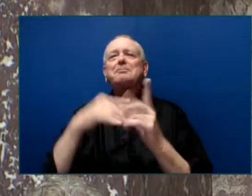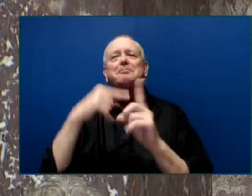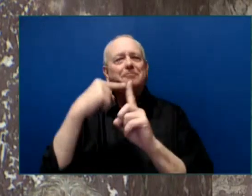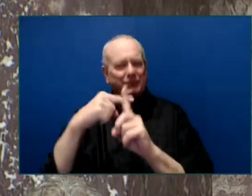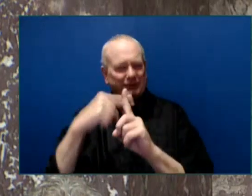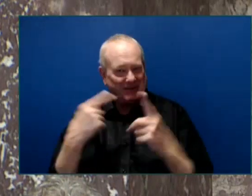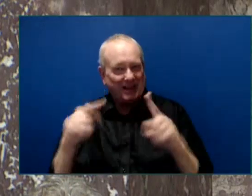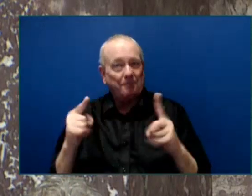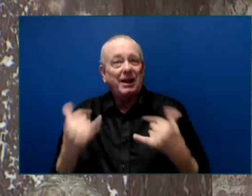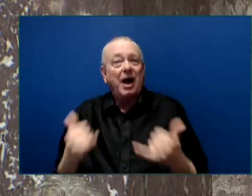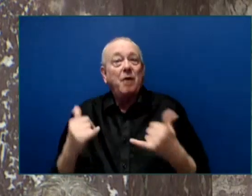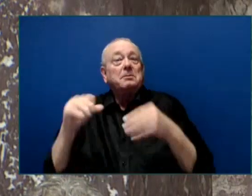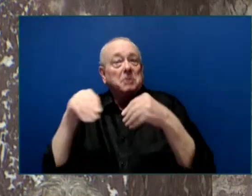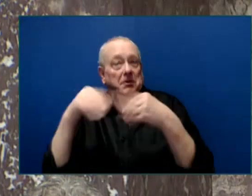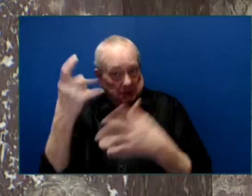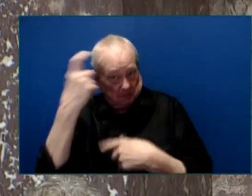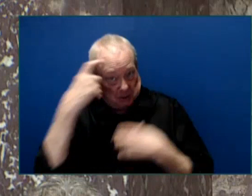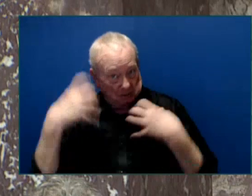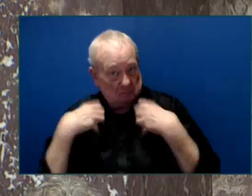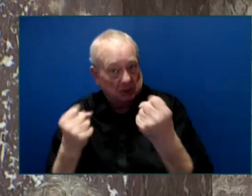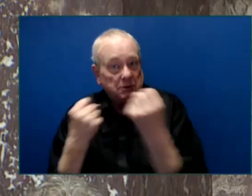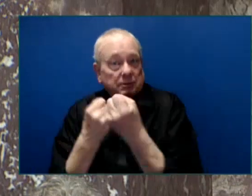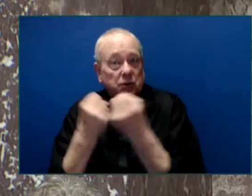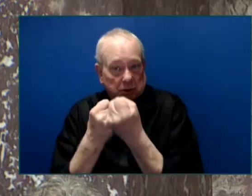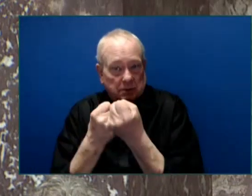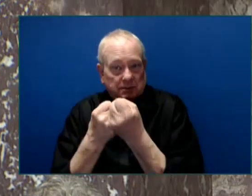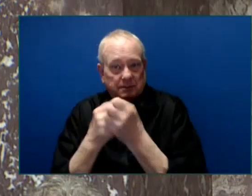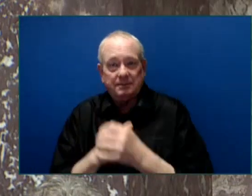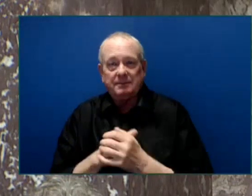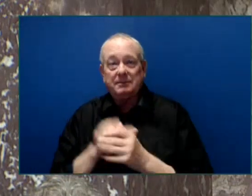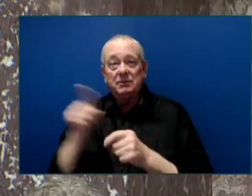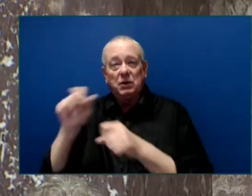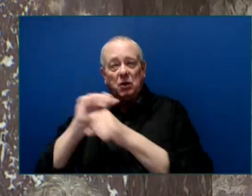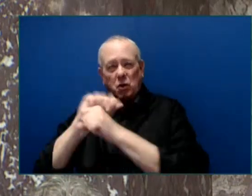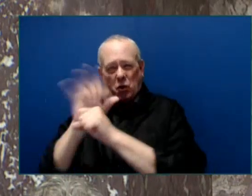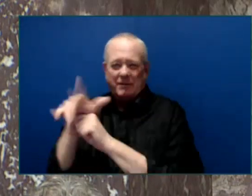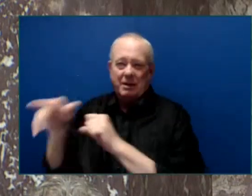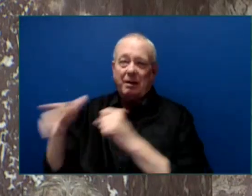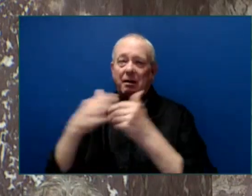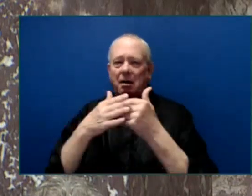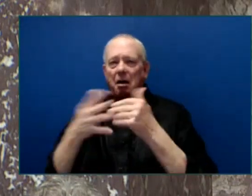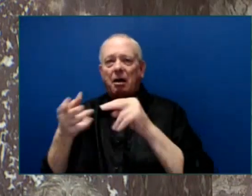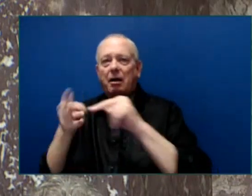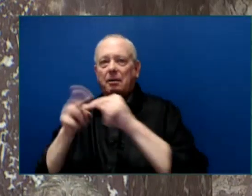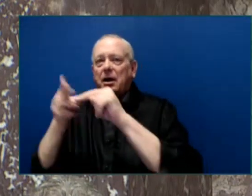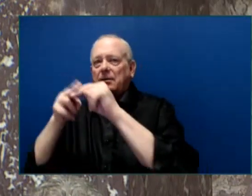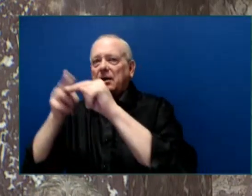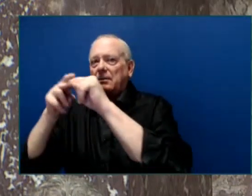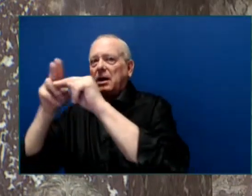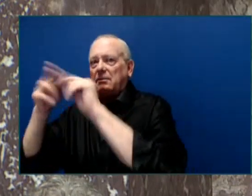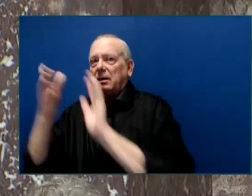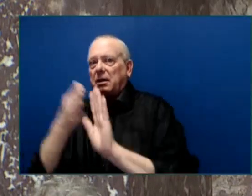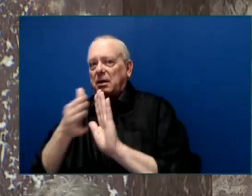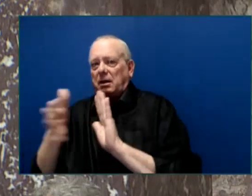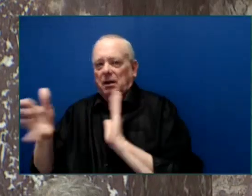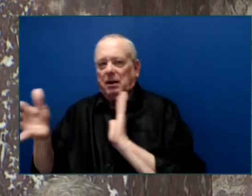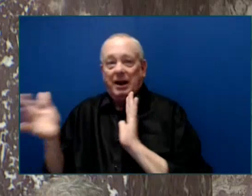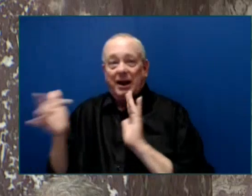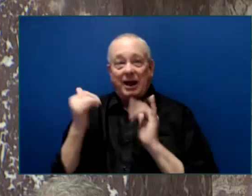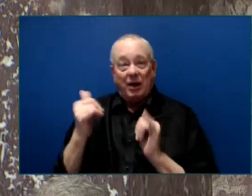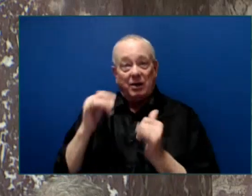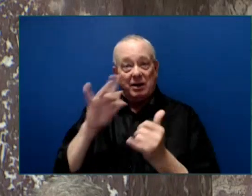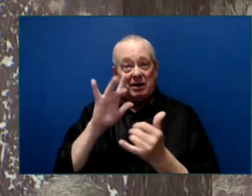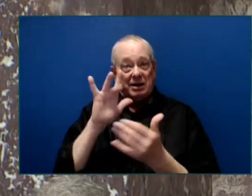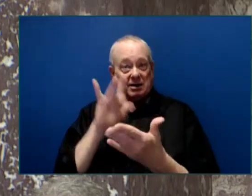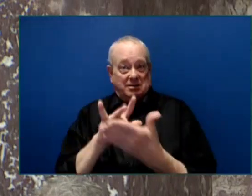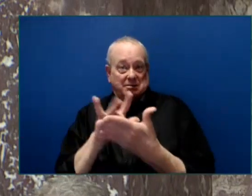individuals. Since then, Interior Health has actually increased the amount of supports for individuals that are in housing. That's a